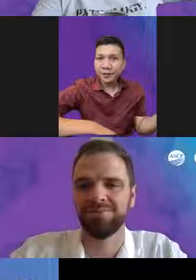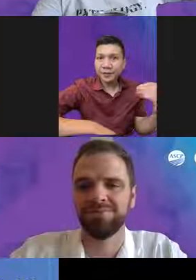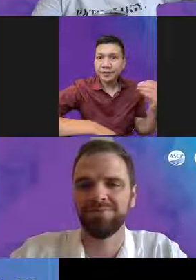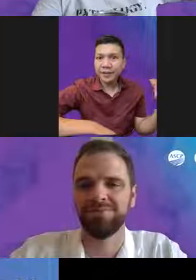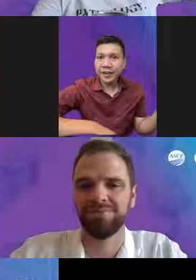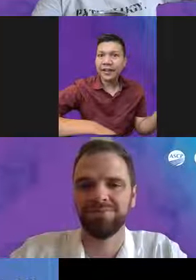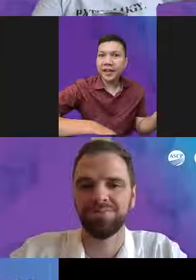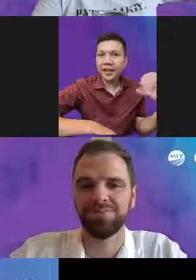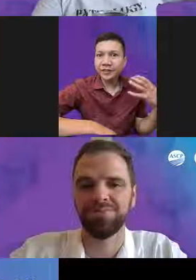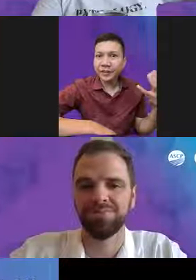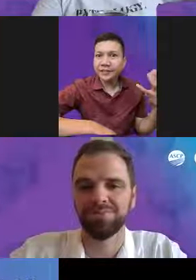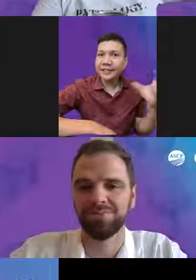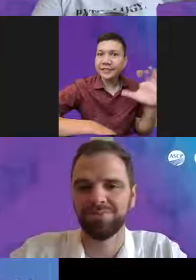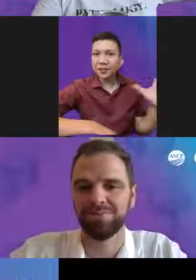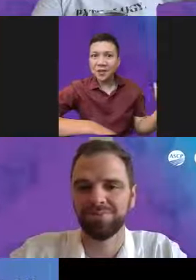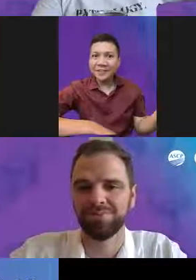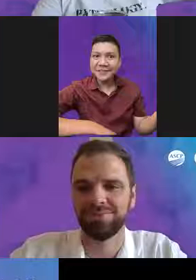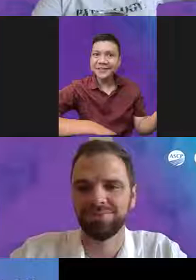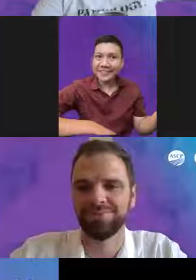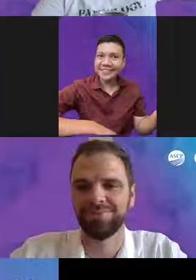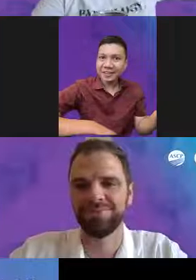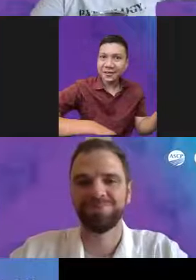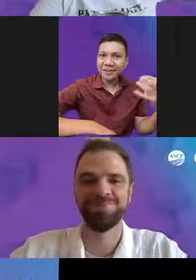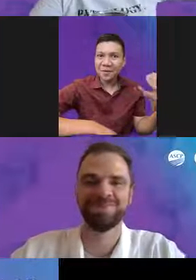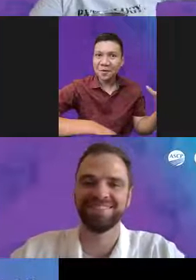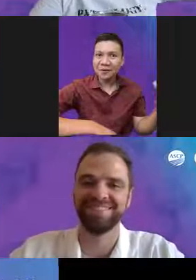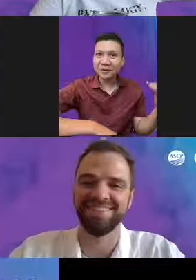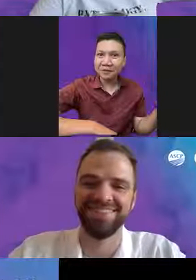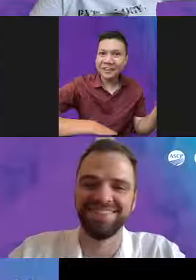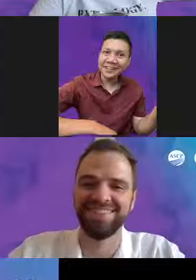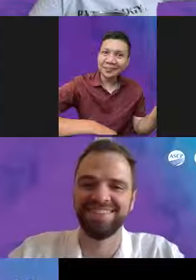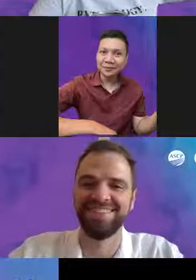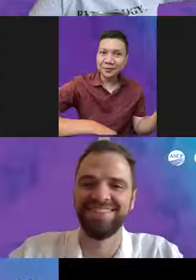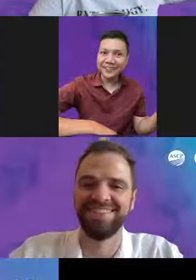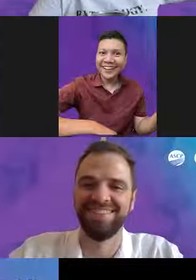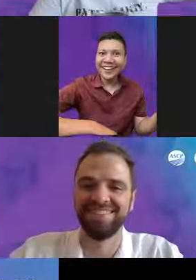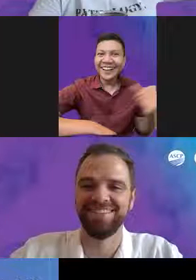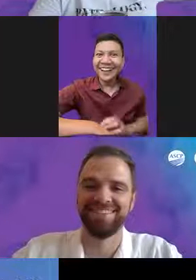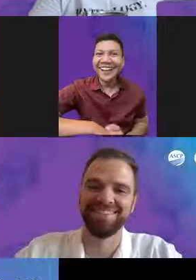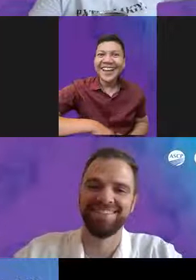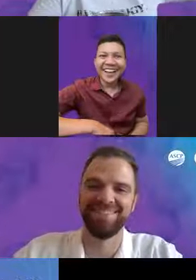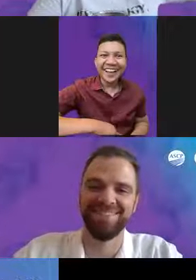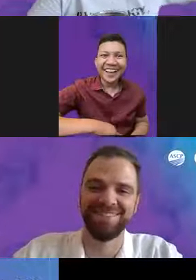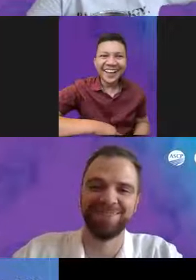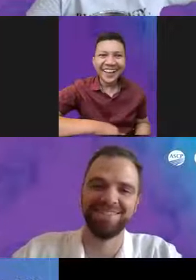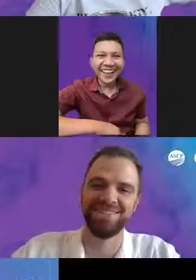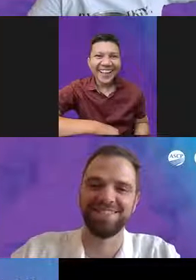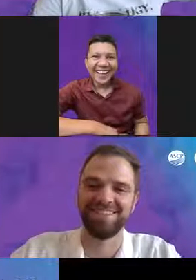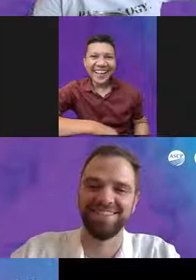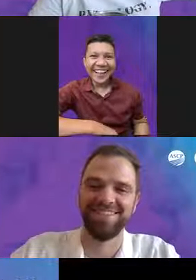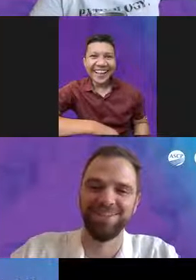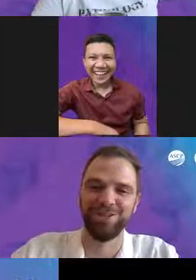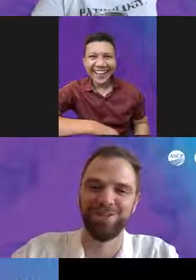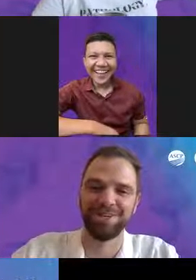to call it, but I like to think of it as a donut. Like I don't, because I'm always referring things to food. Very